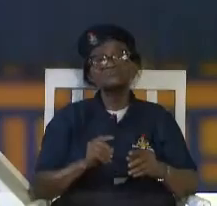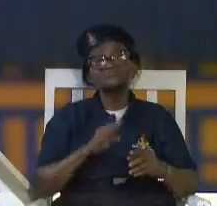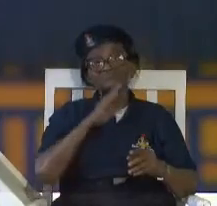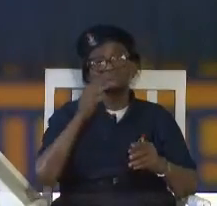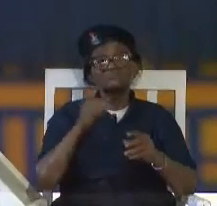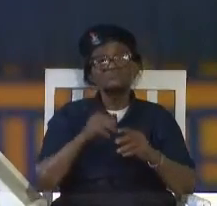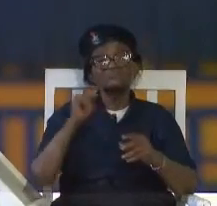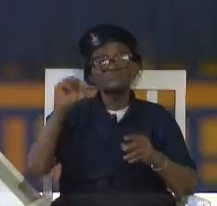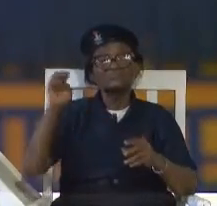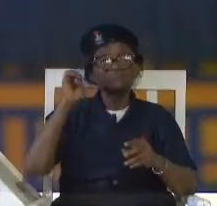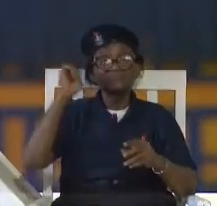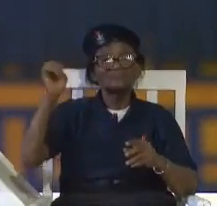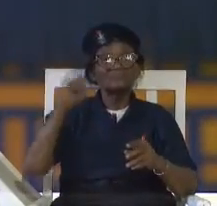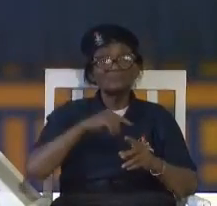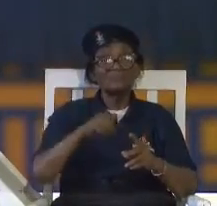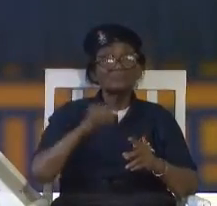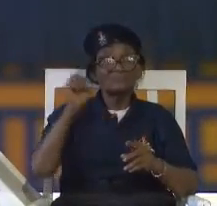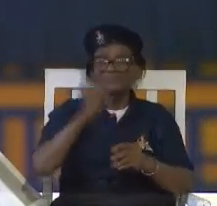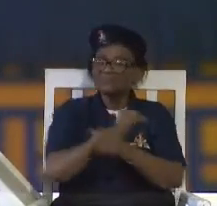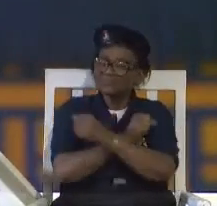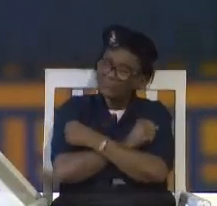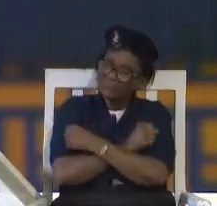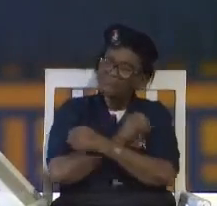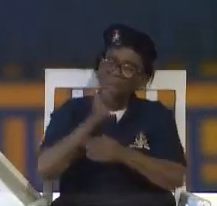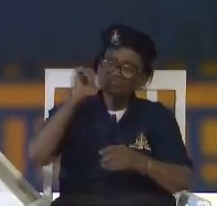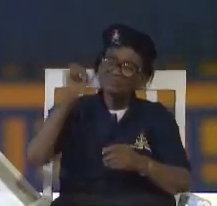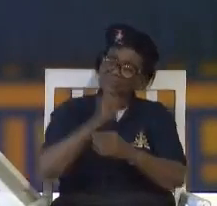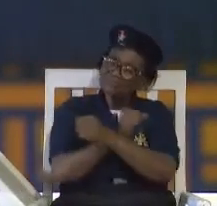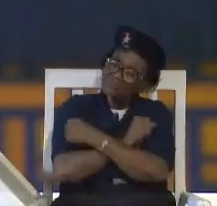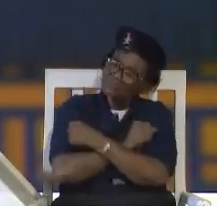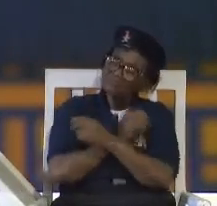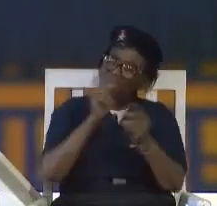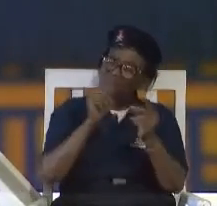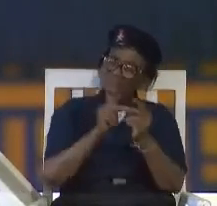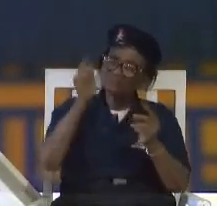When he loves perfectly.